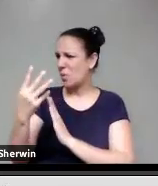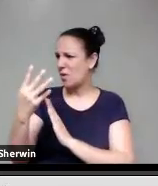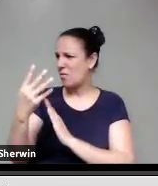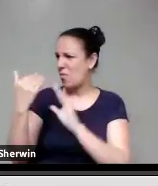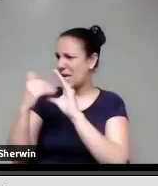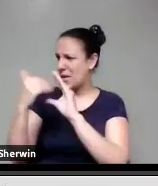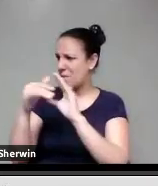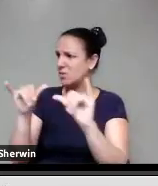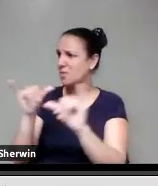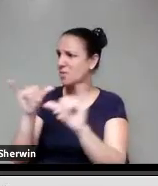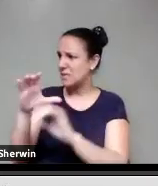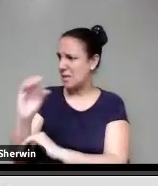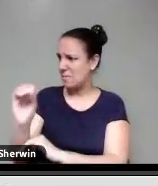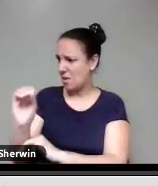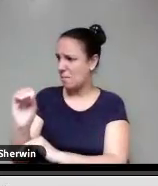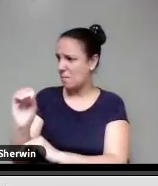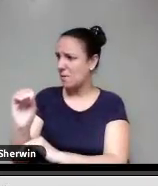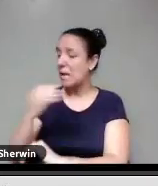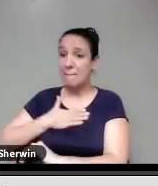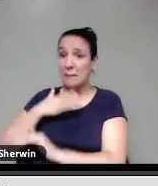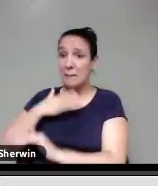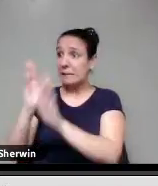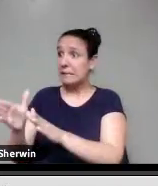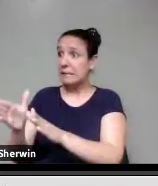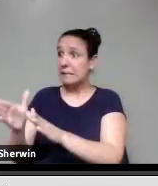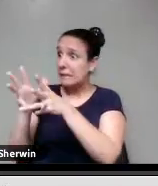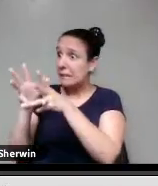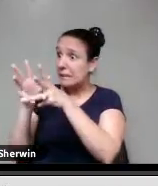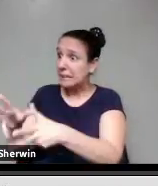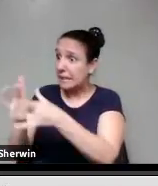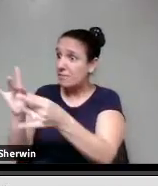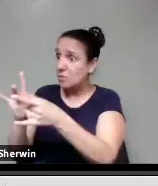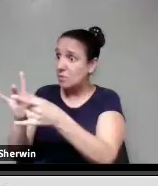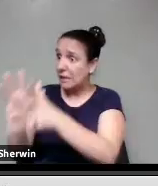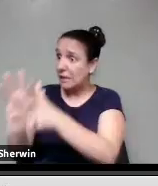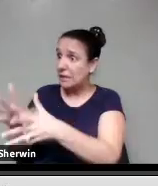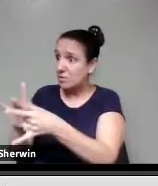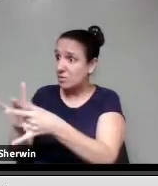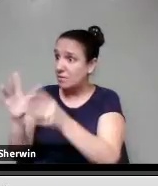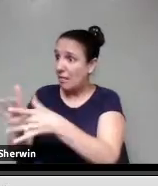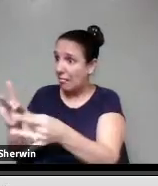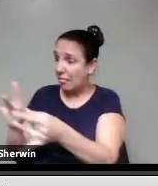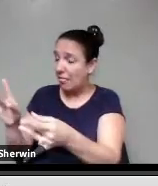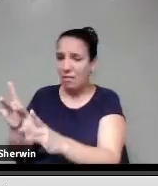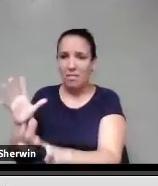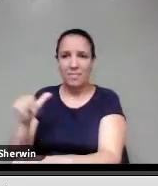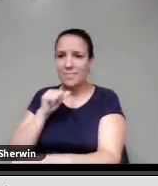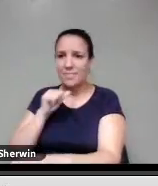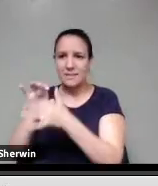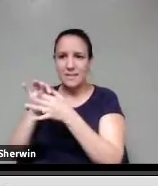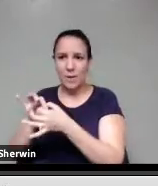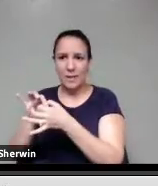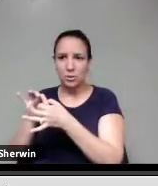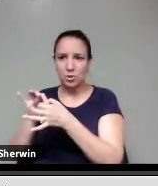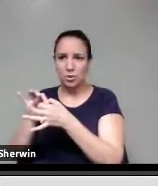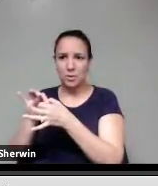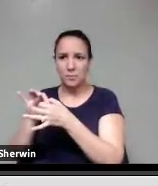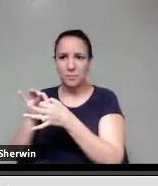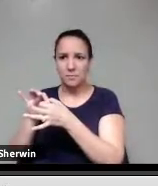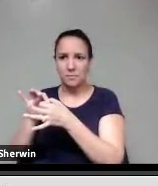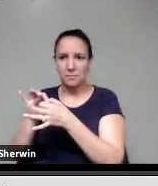company about leave us a review, leave us a review, leave us a review. That's not a relationship. They want the reviews so somebody else will buy from